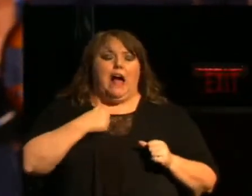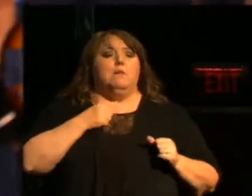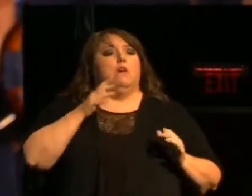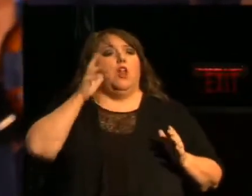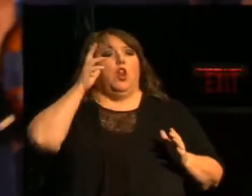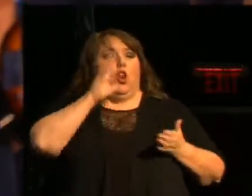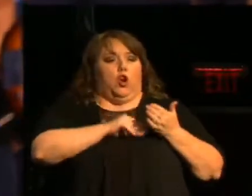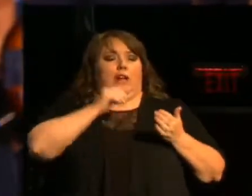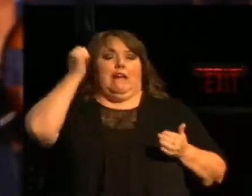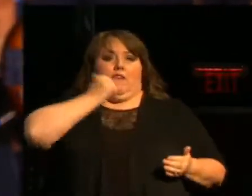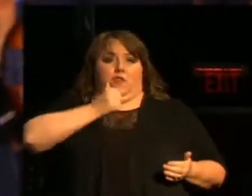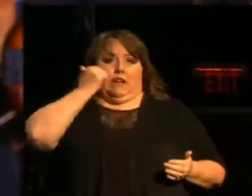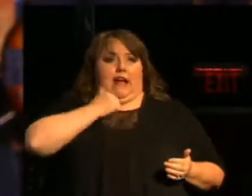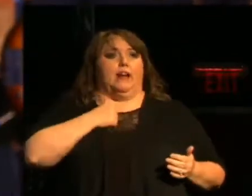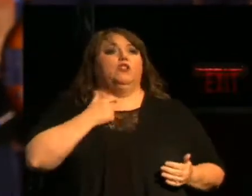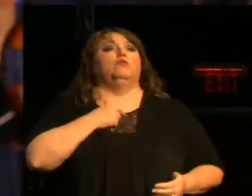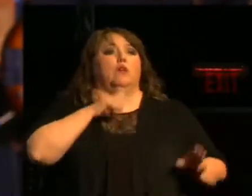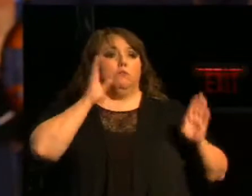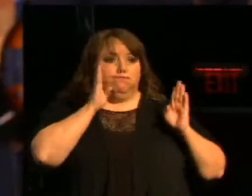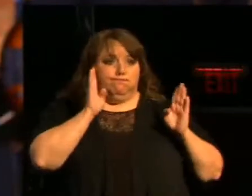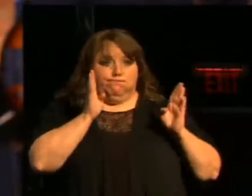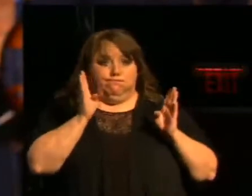for spacious skies,